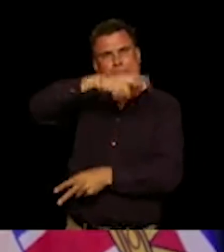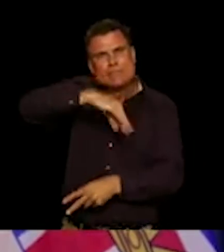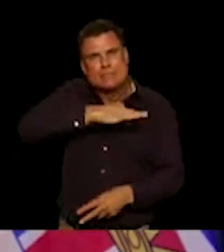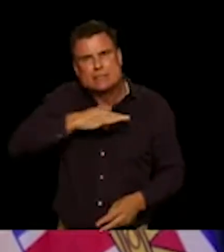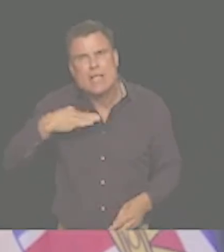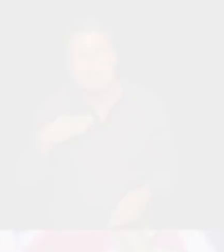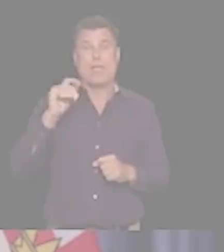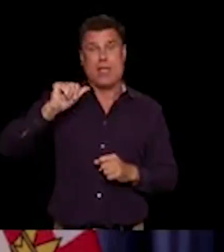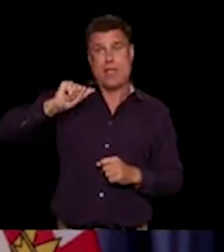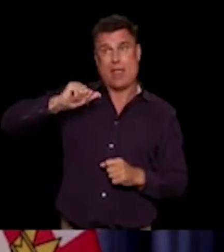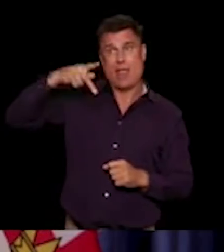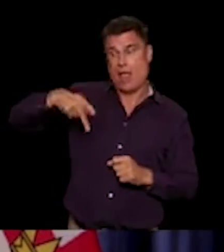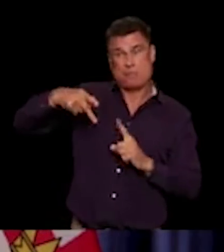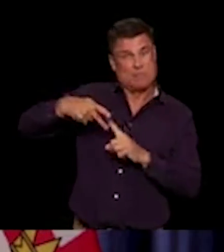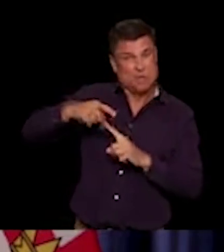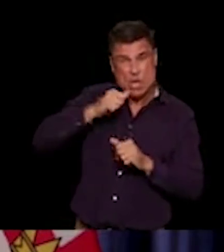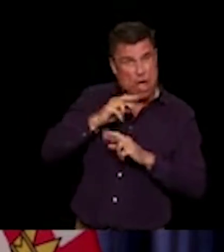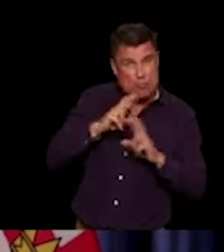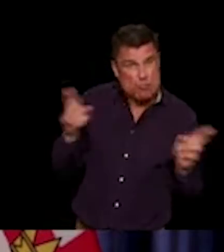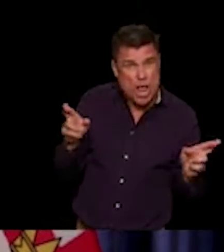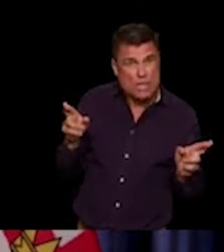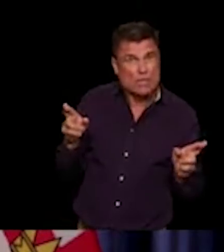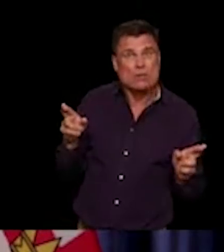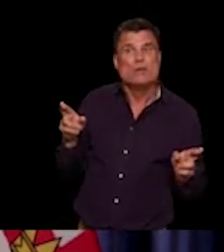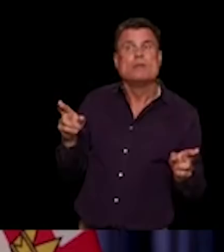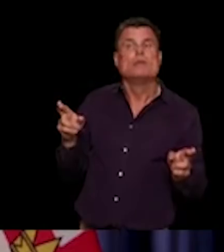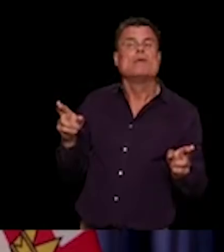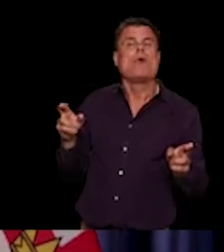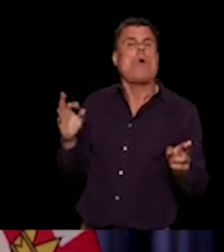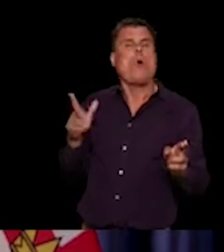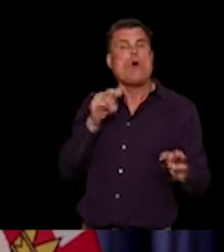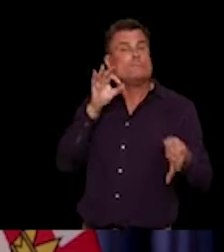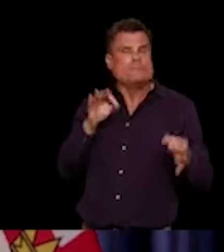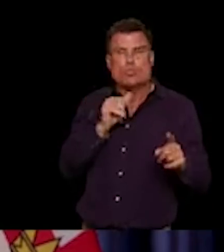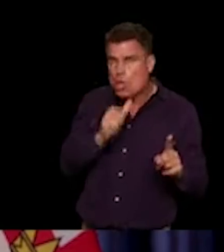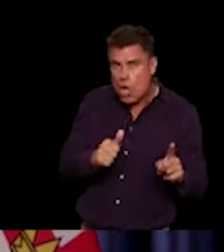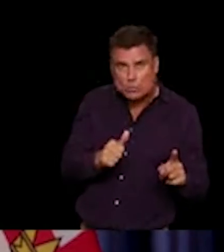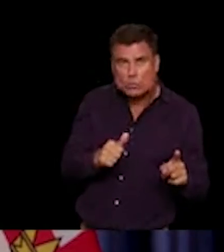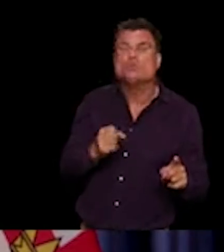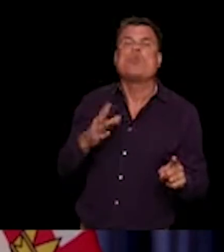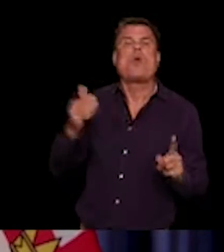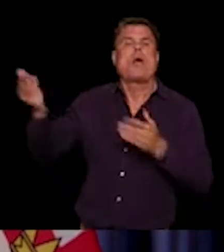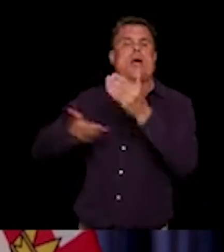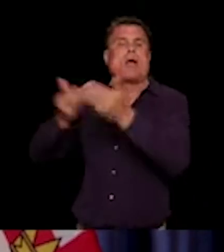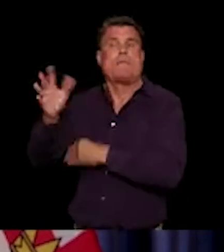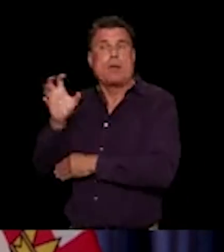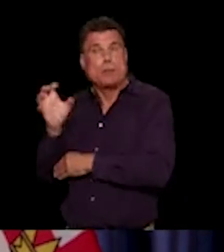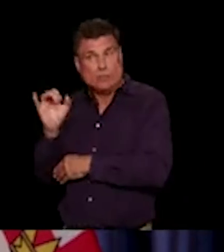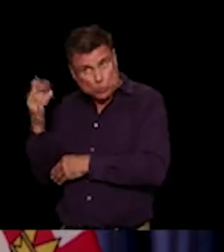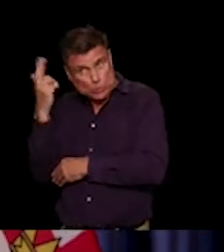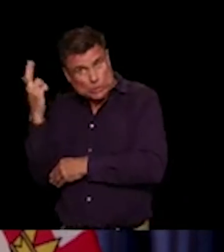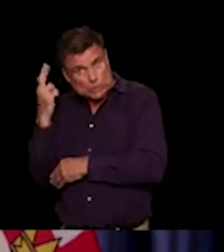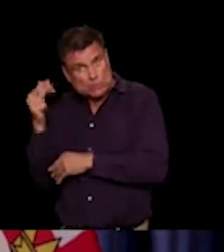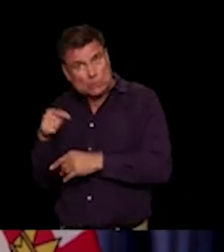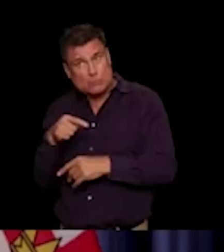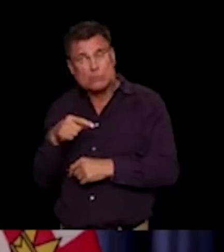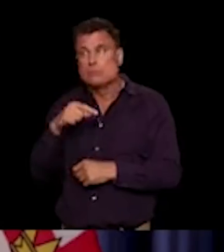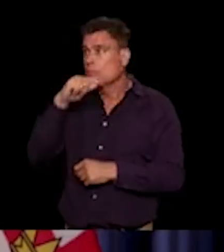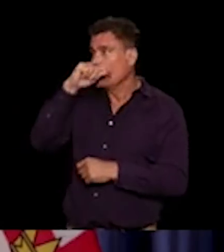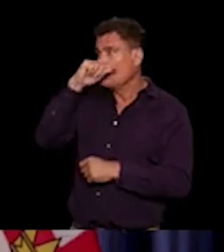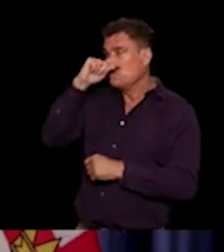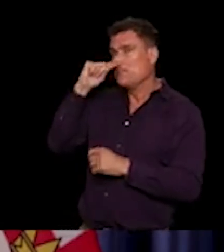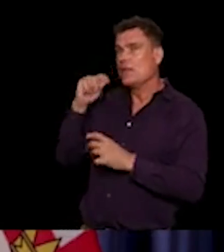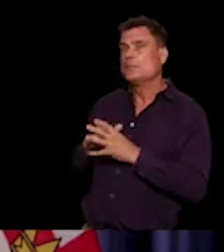on. Is this balancing out the app not being able to be used, or is the app going to come in conjunction